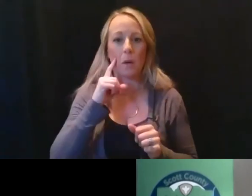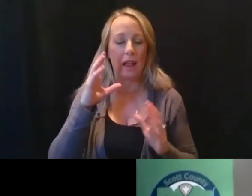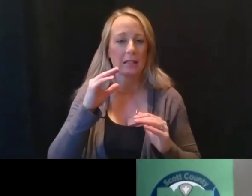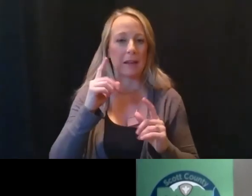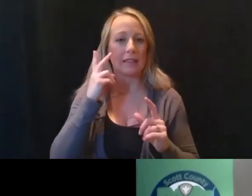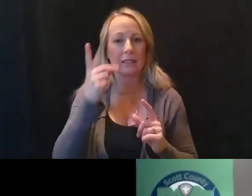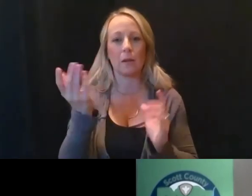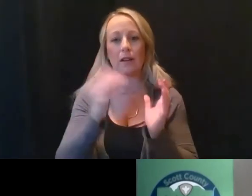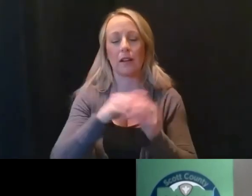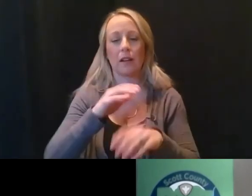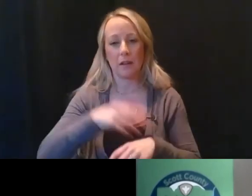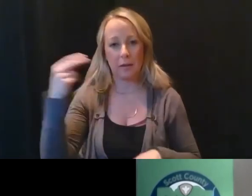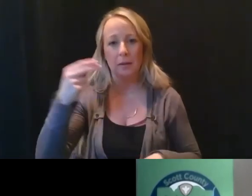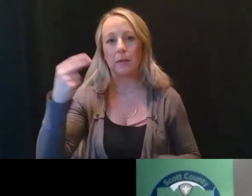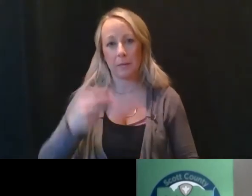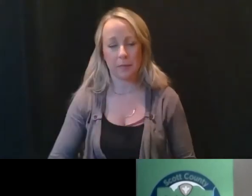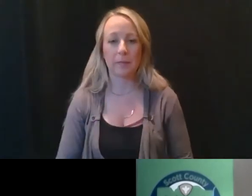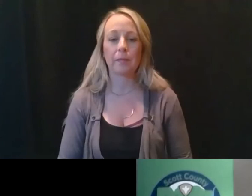on Thursday.